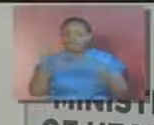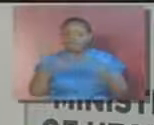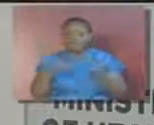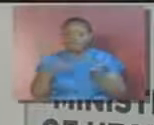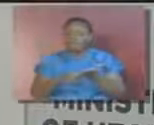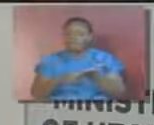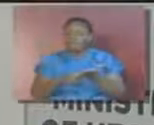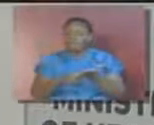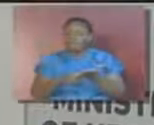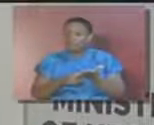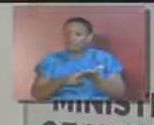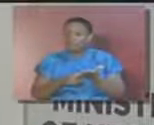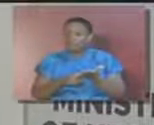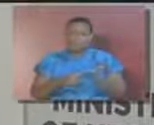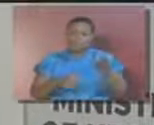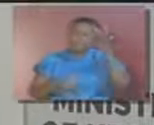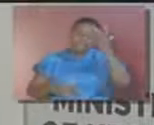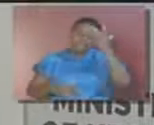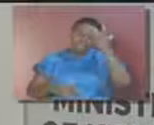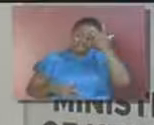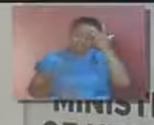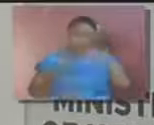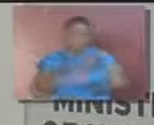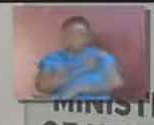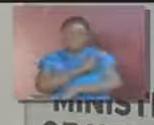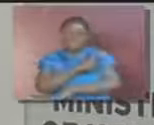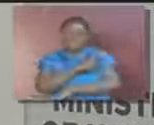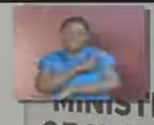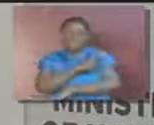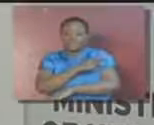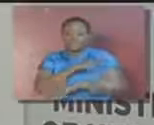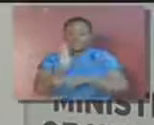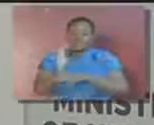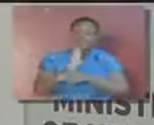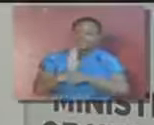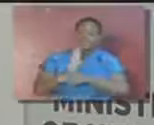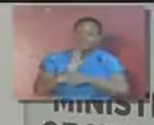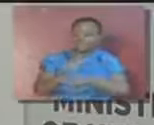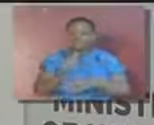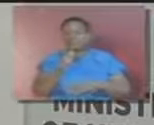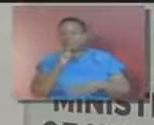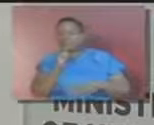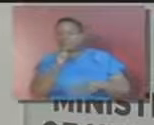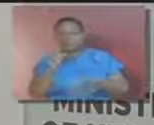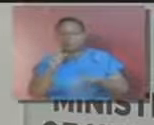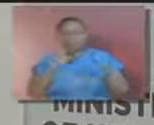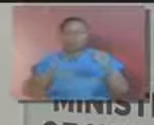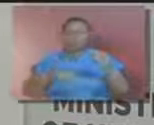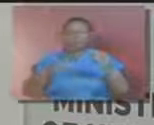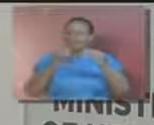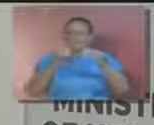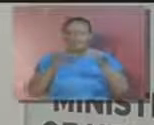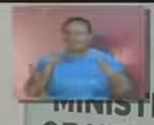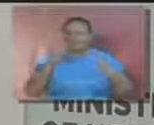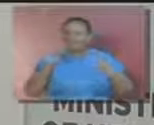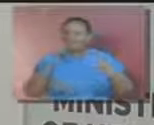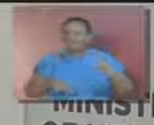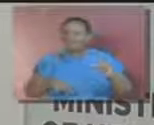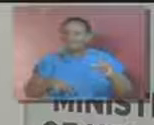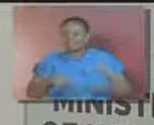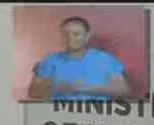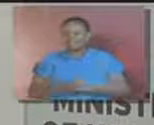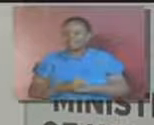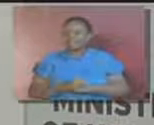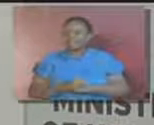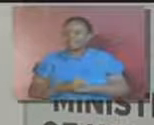individual, but just to assure the public in general that, of course, if you are COVID positive, whether you are national or non-national,